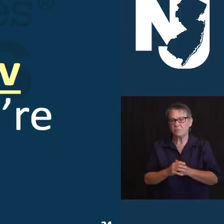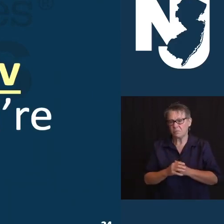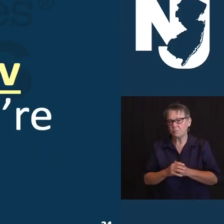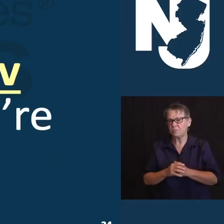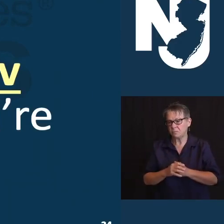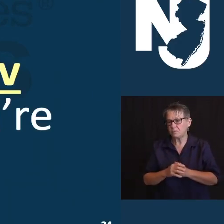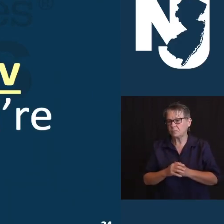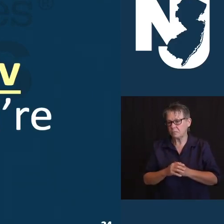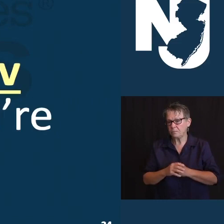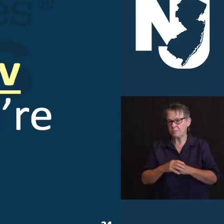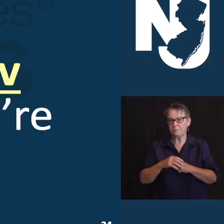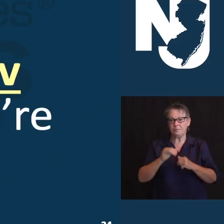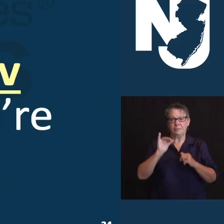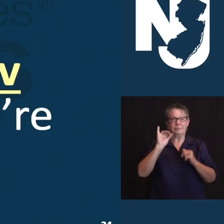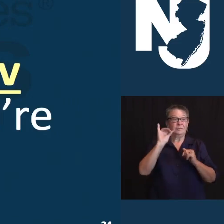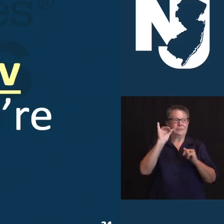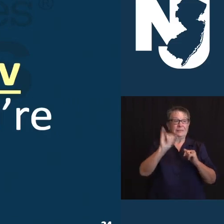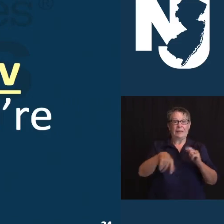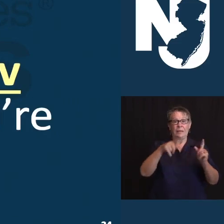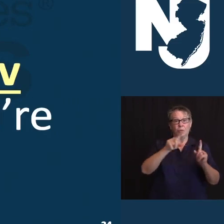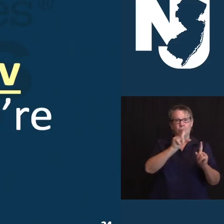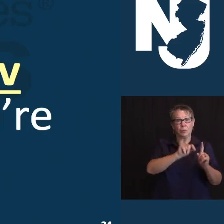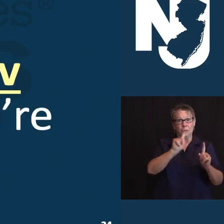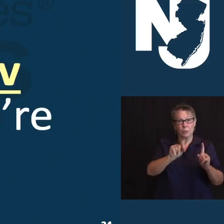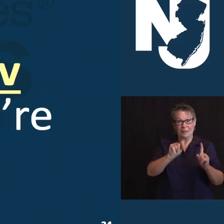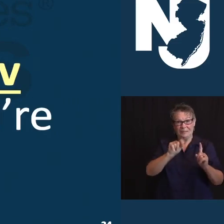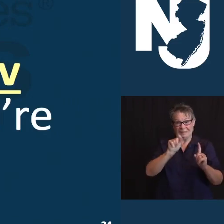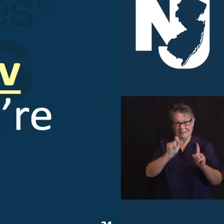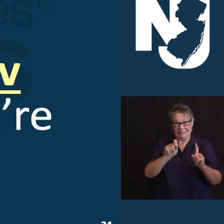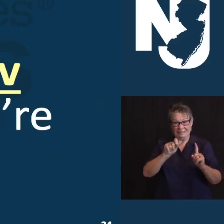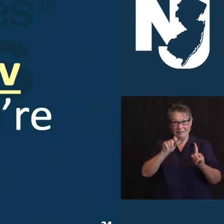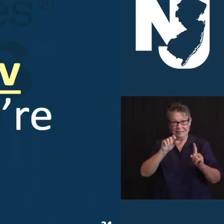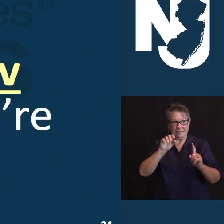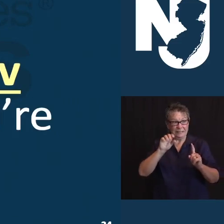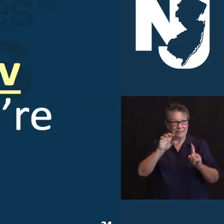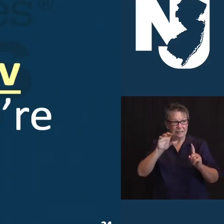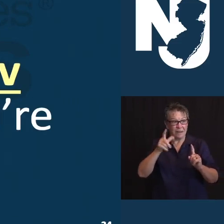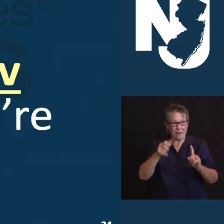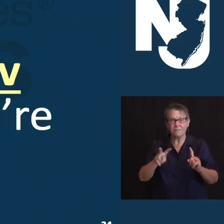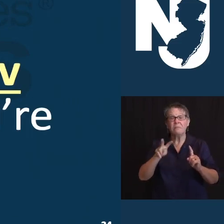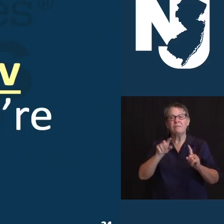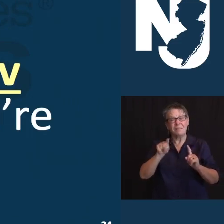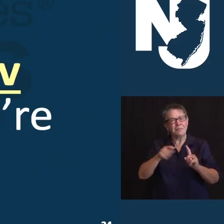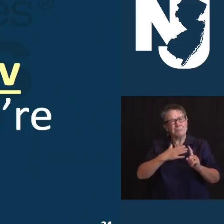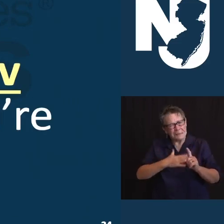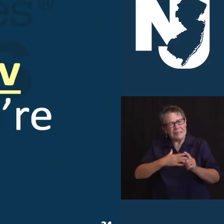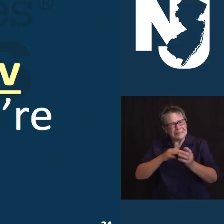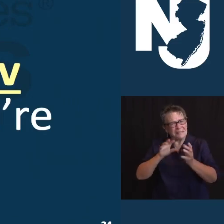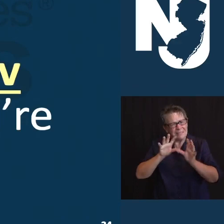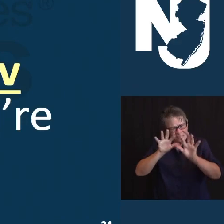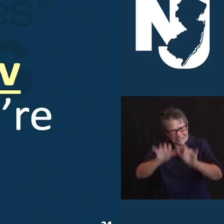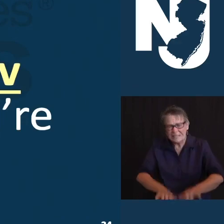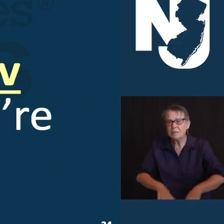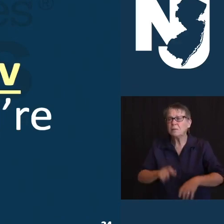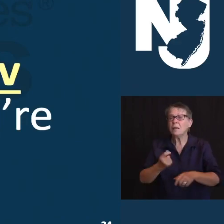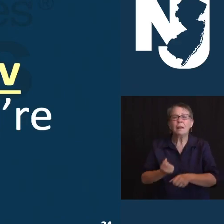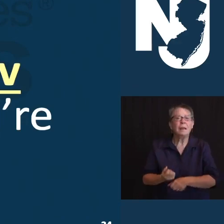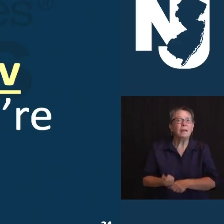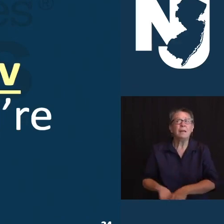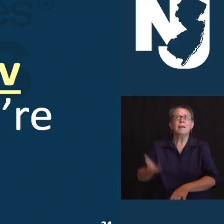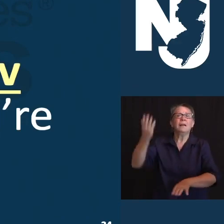to 2020census.gov and get yourself counted. Do it for yourself and your community and make sure they are